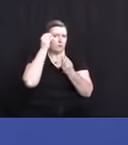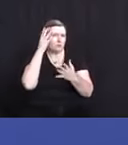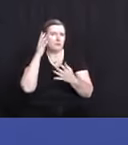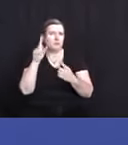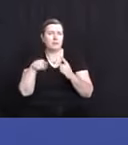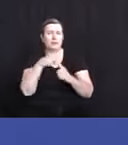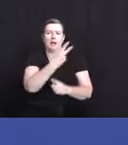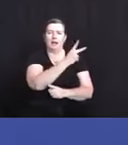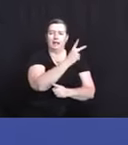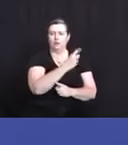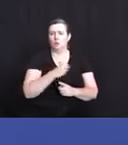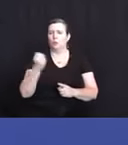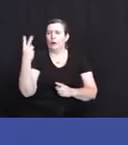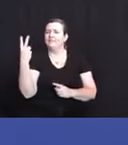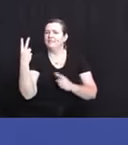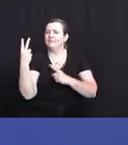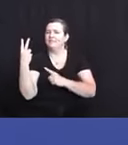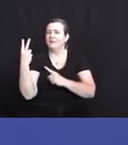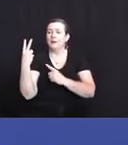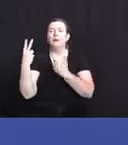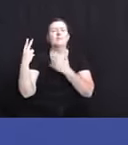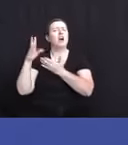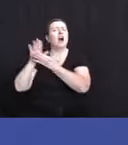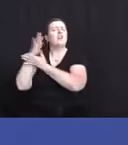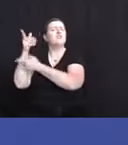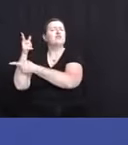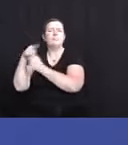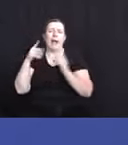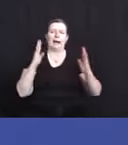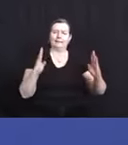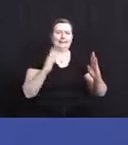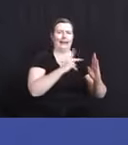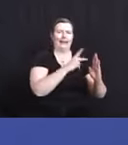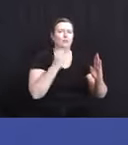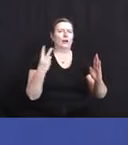deeply involved with that, not just the Department of Education.